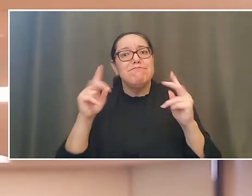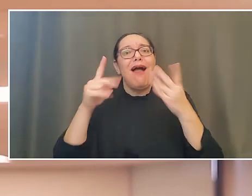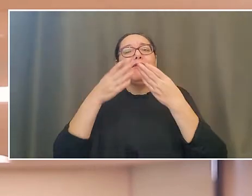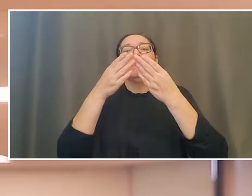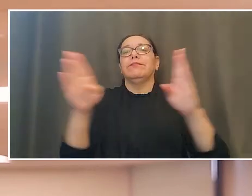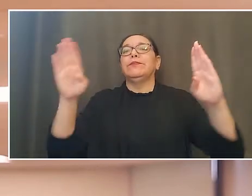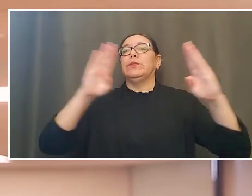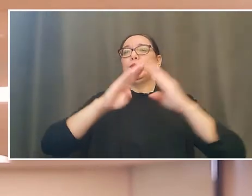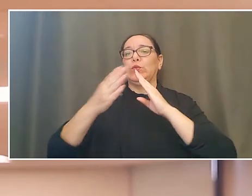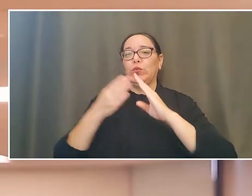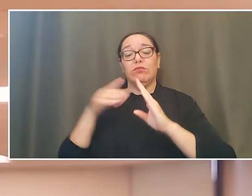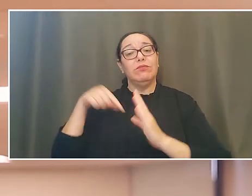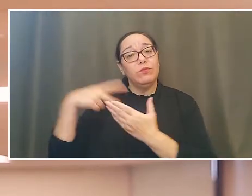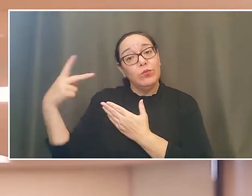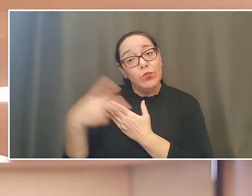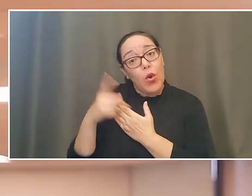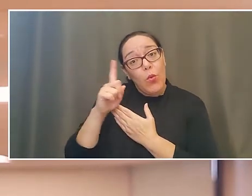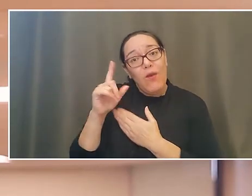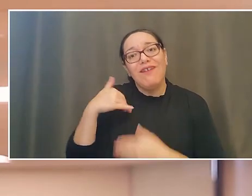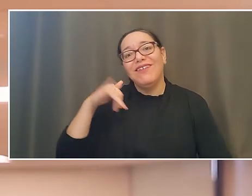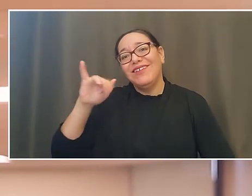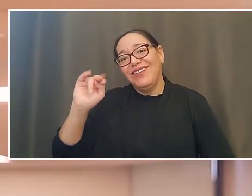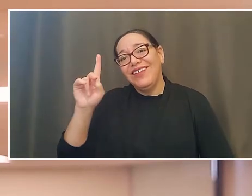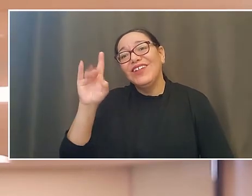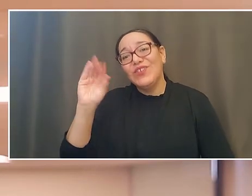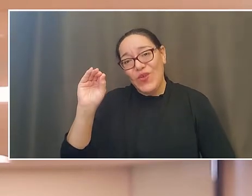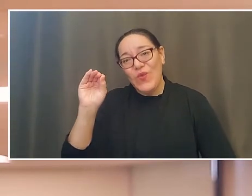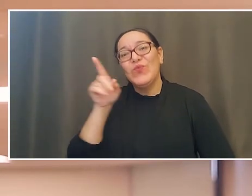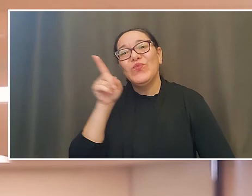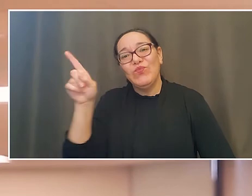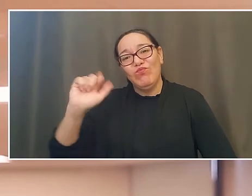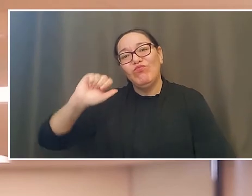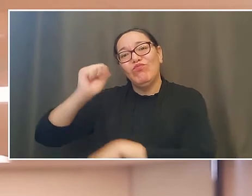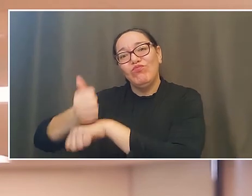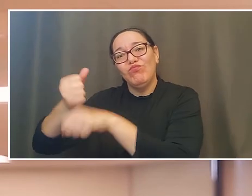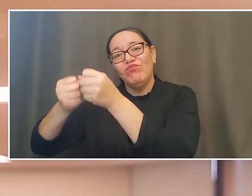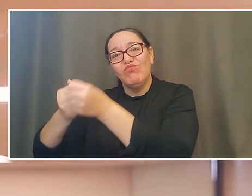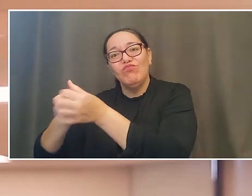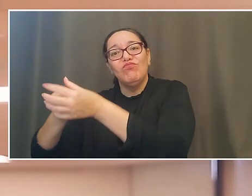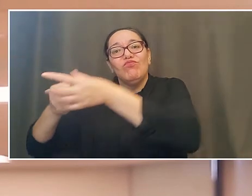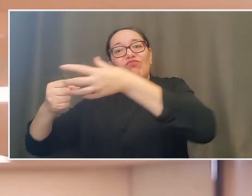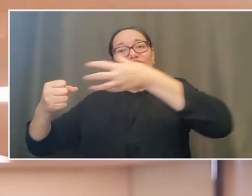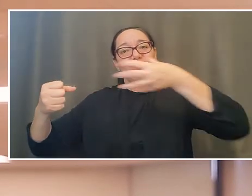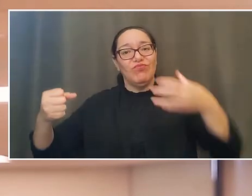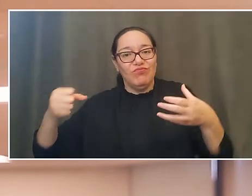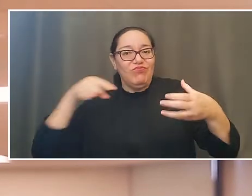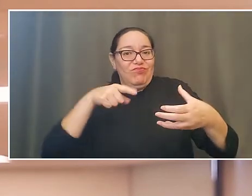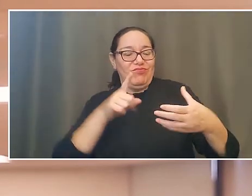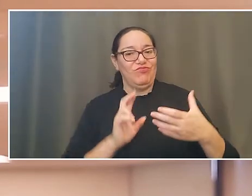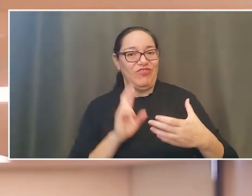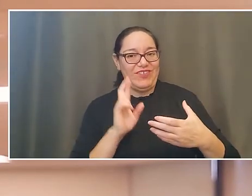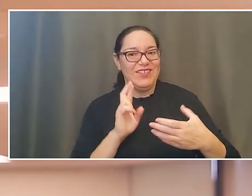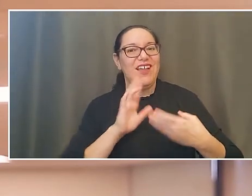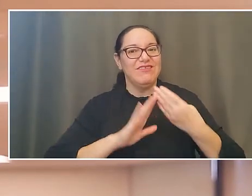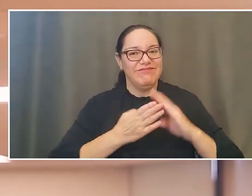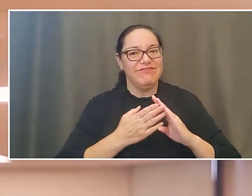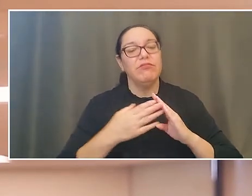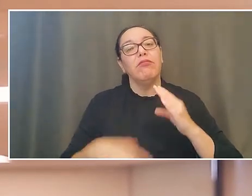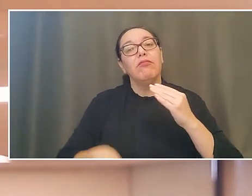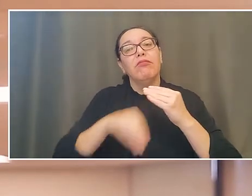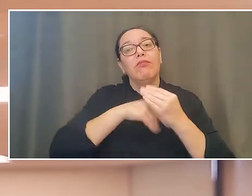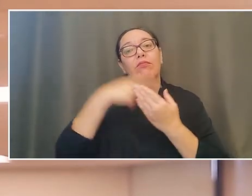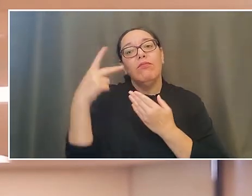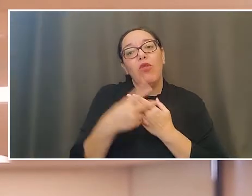This program is available in Indio, and it has now expanded into the city of Riverside. An additional program is called the